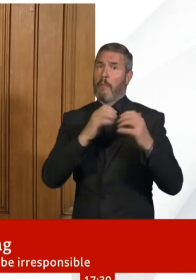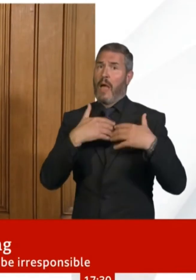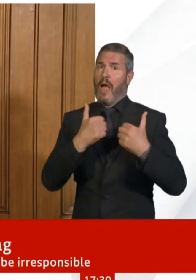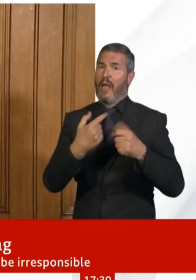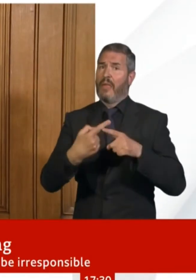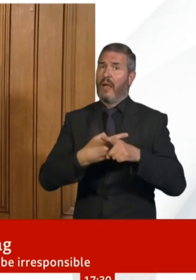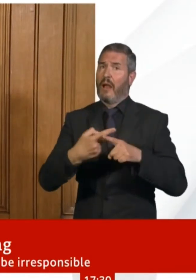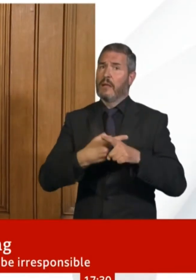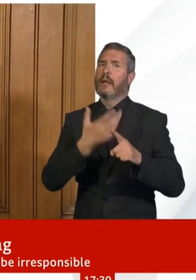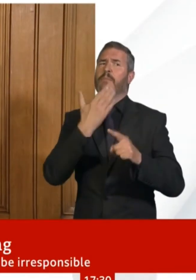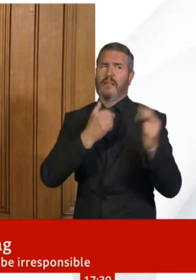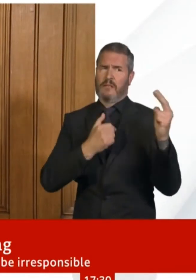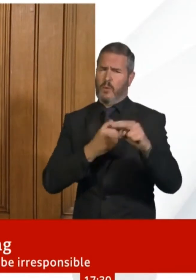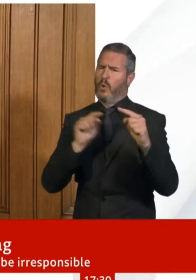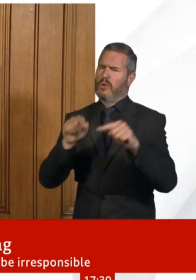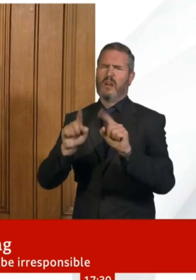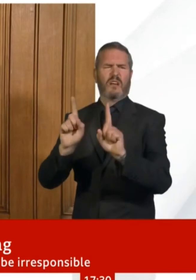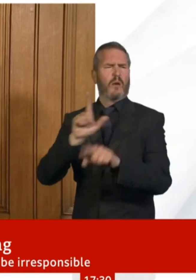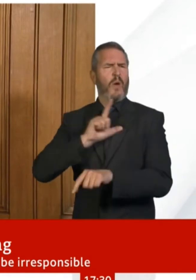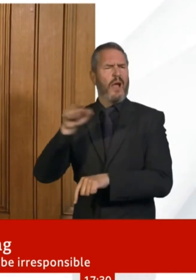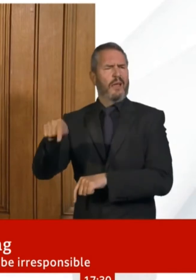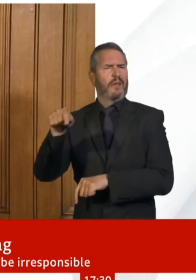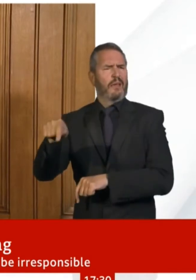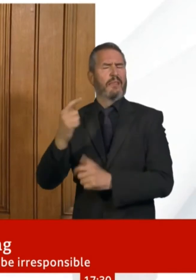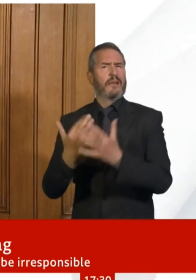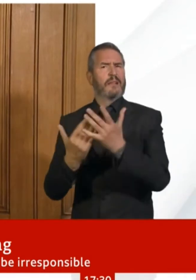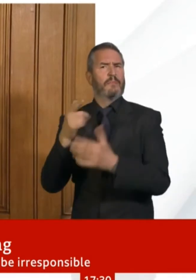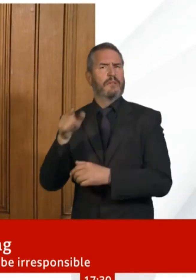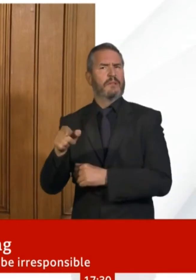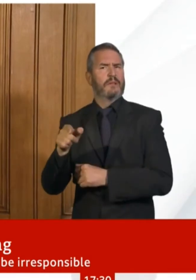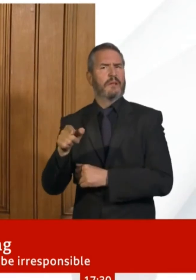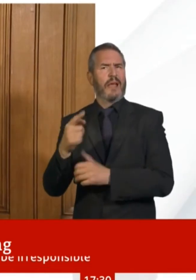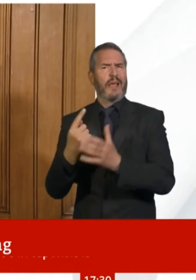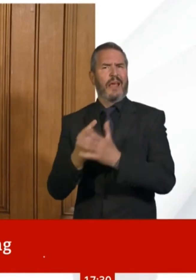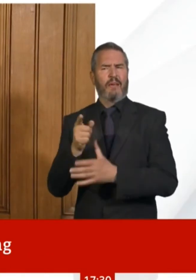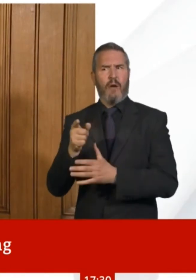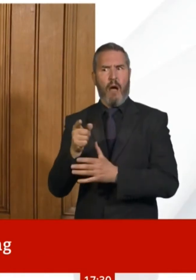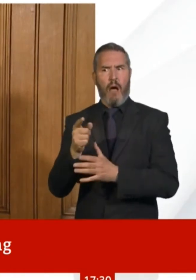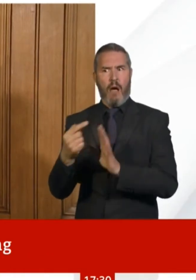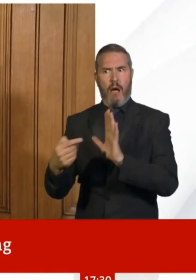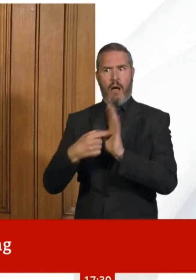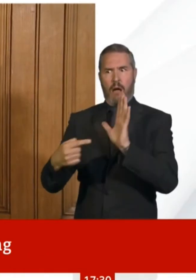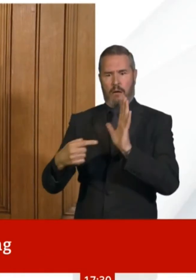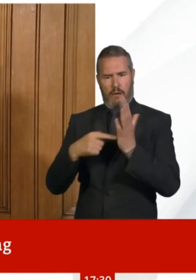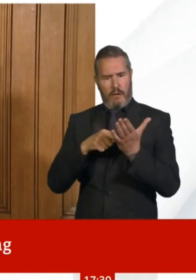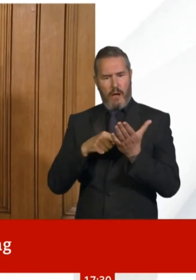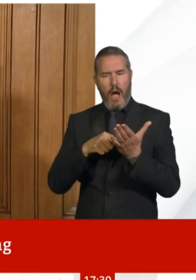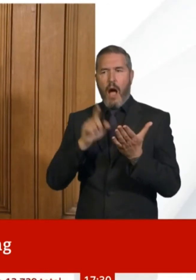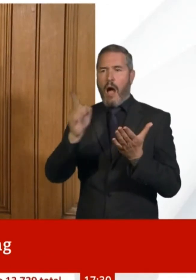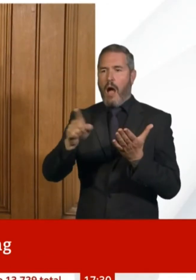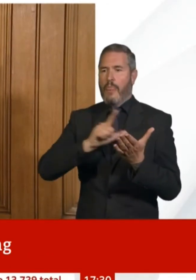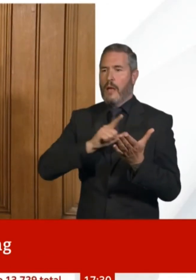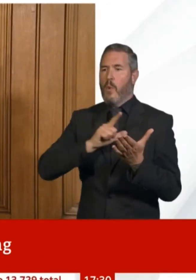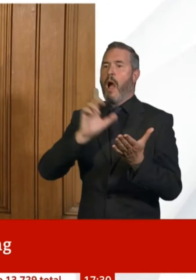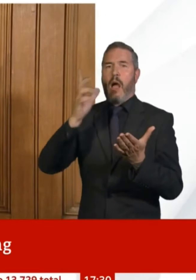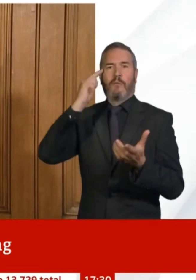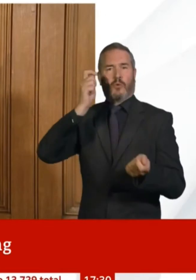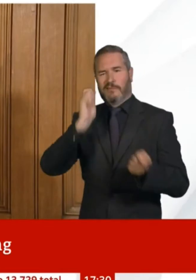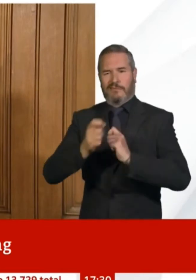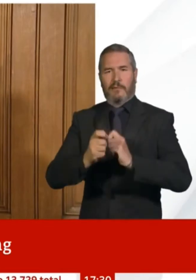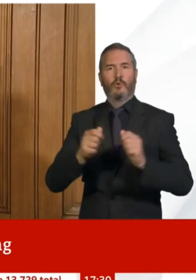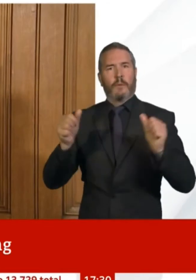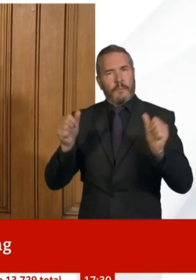some detail, and then what we really want is, if we see any signal at all, we want to then know what next we can do about